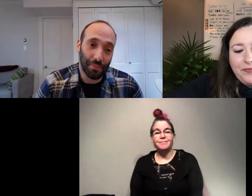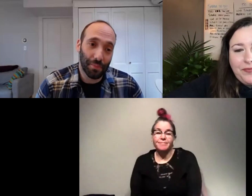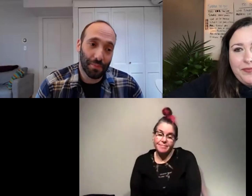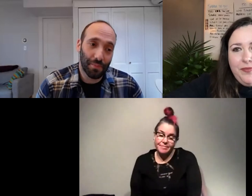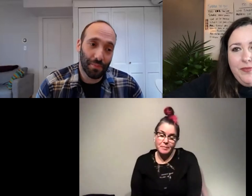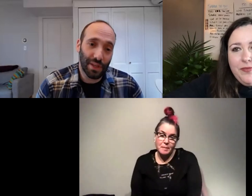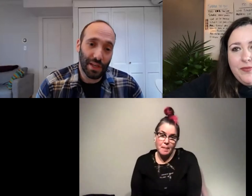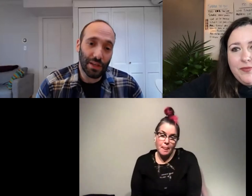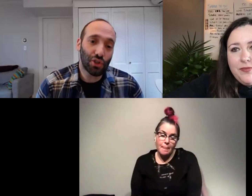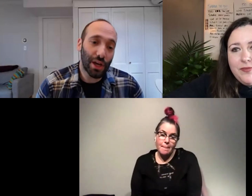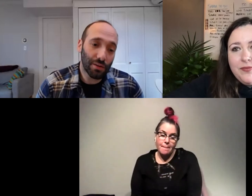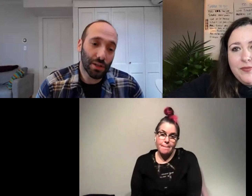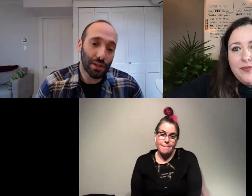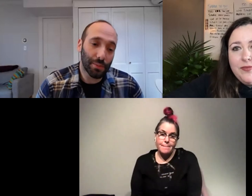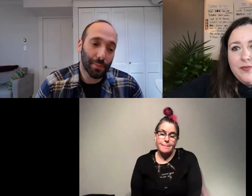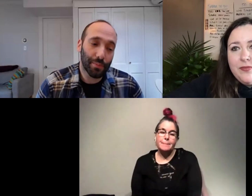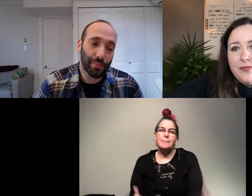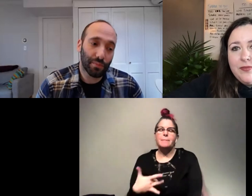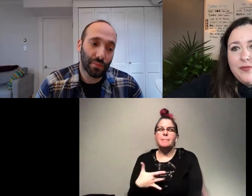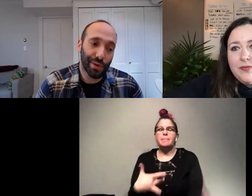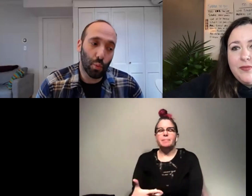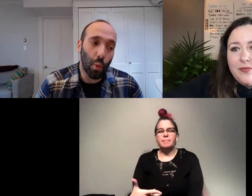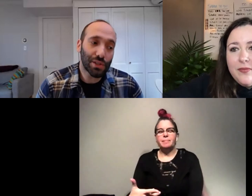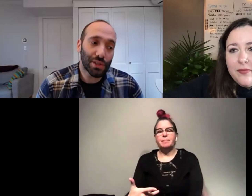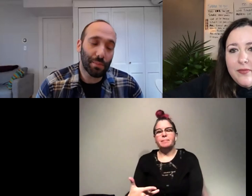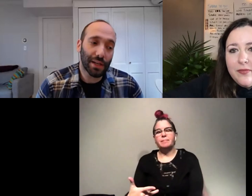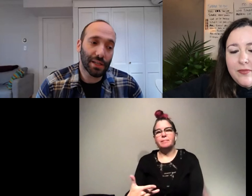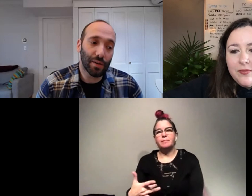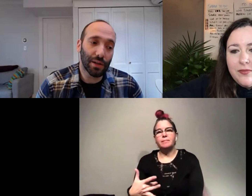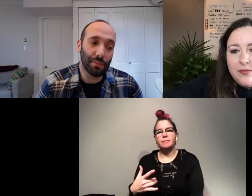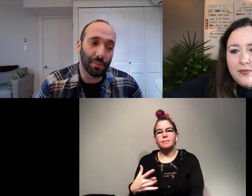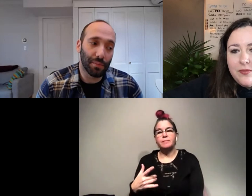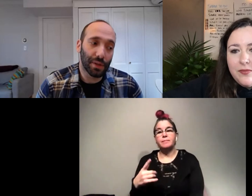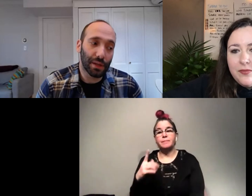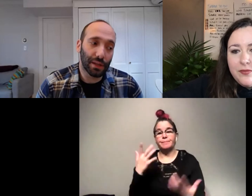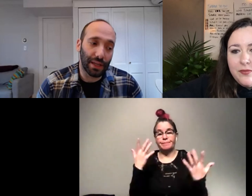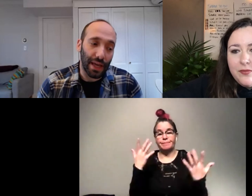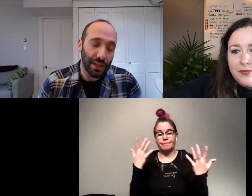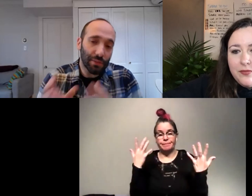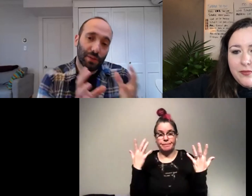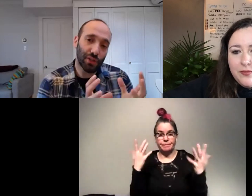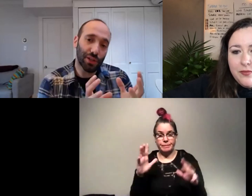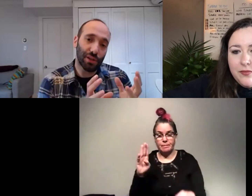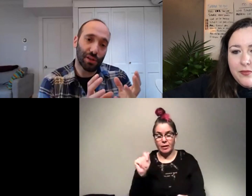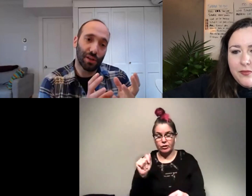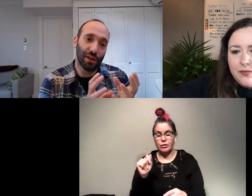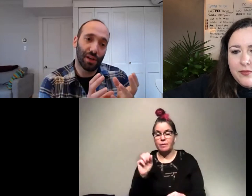Right. In general, once a bacterium gets a